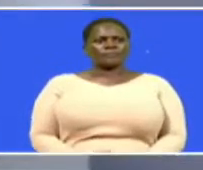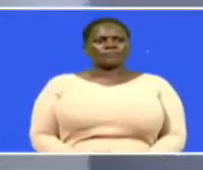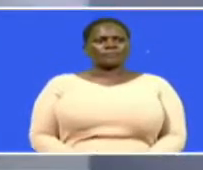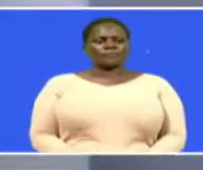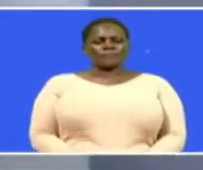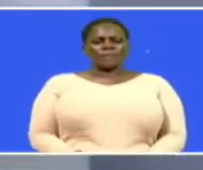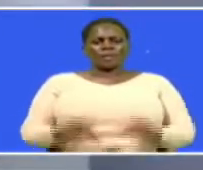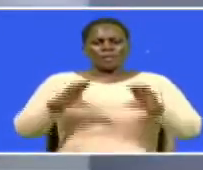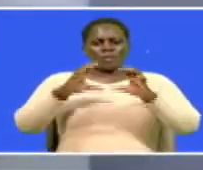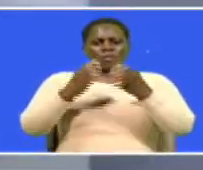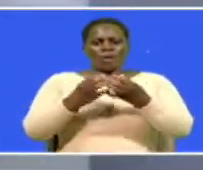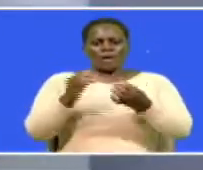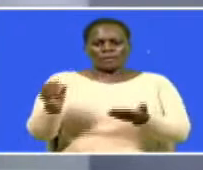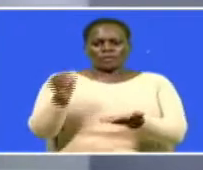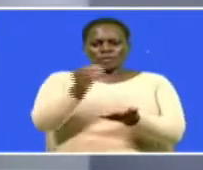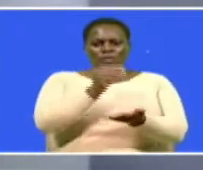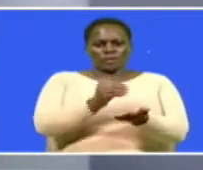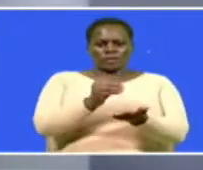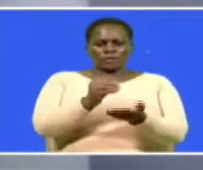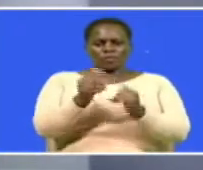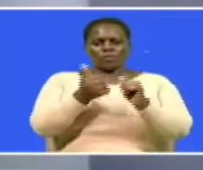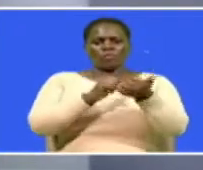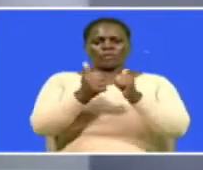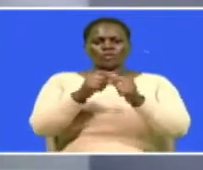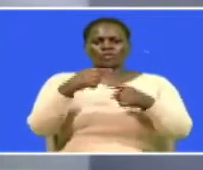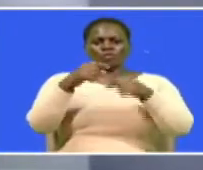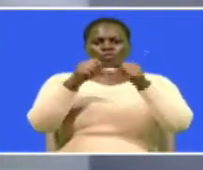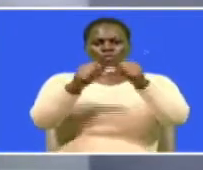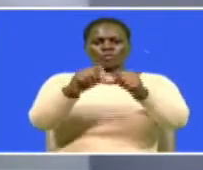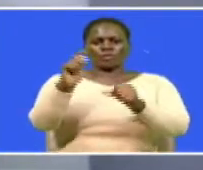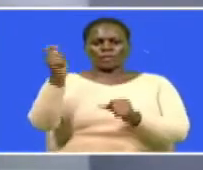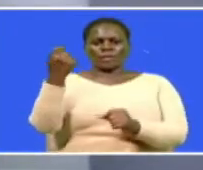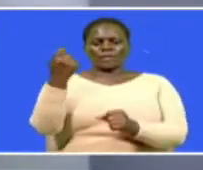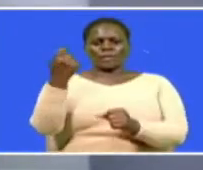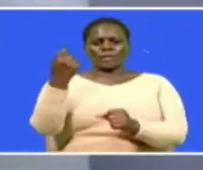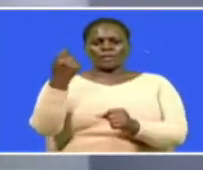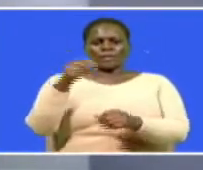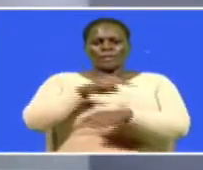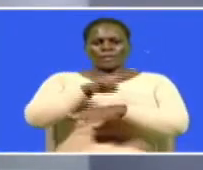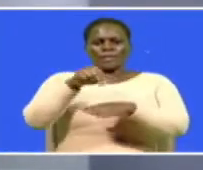Moving on, the World Chess Africa Tour continued in Kenya, where Algerian national master